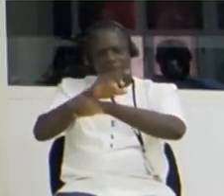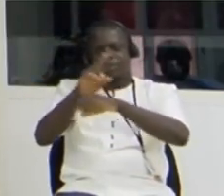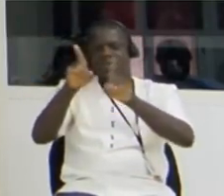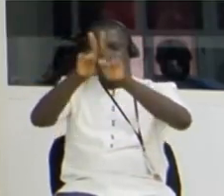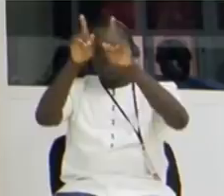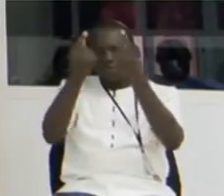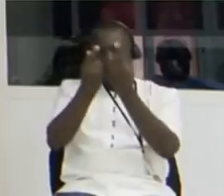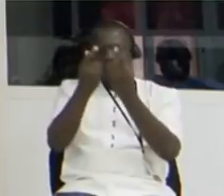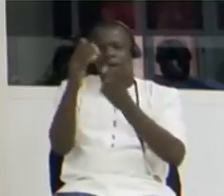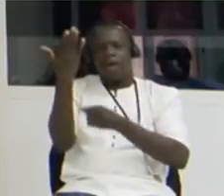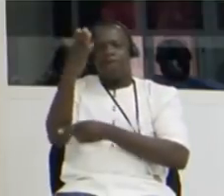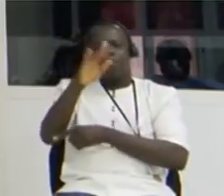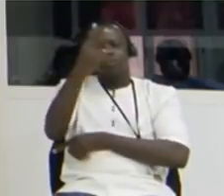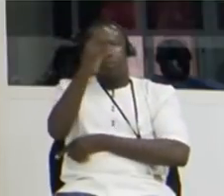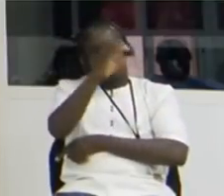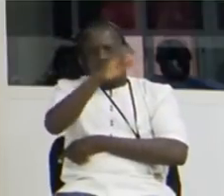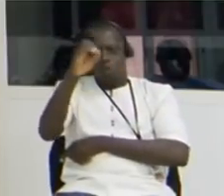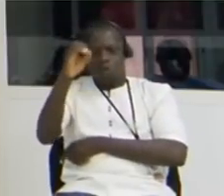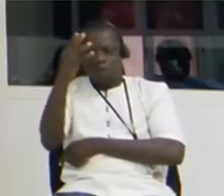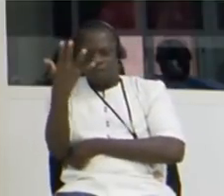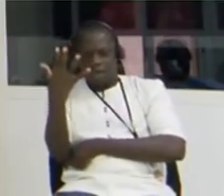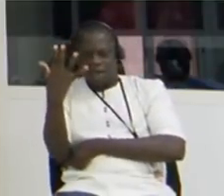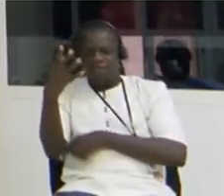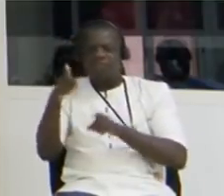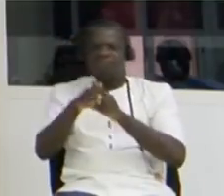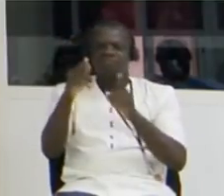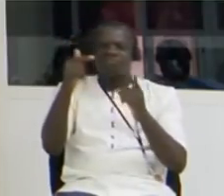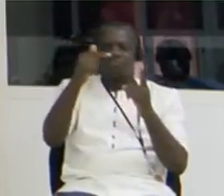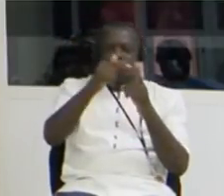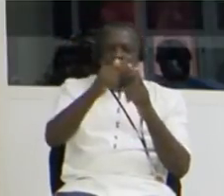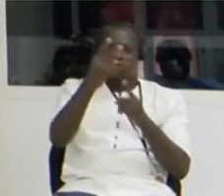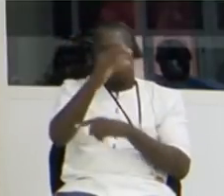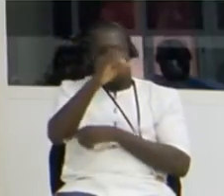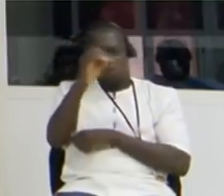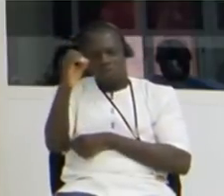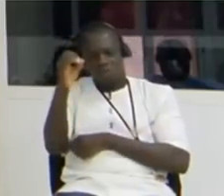Then from 2005 to 2015,